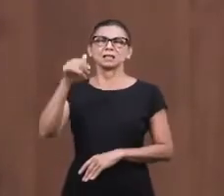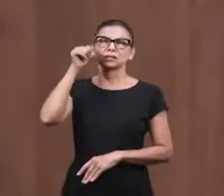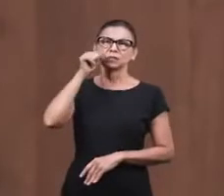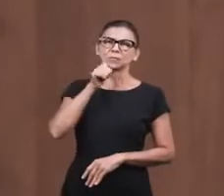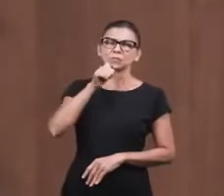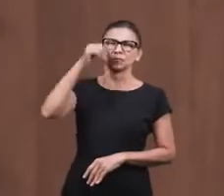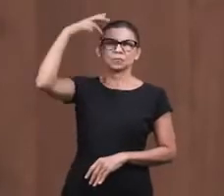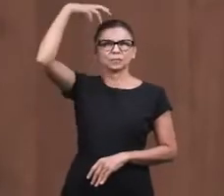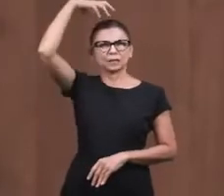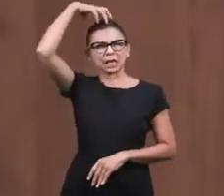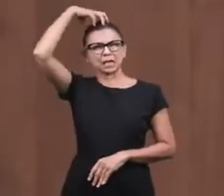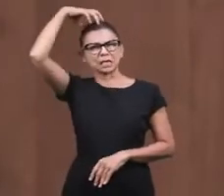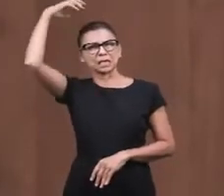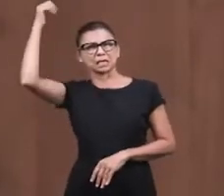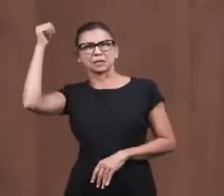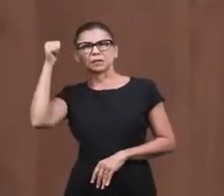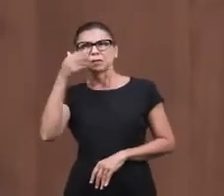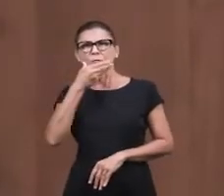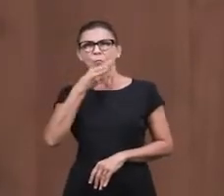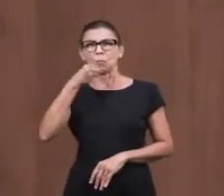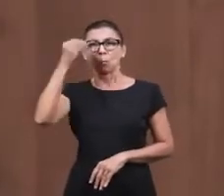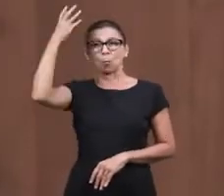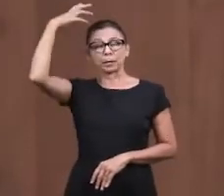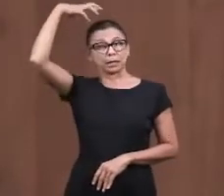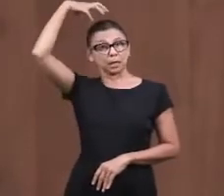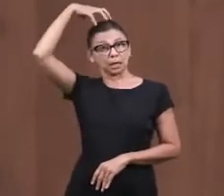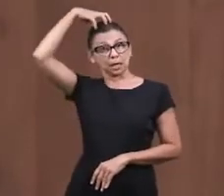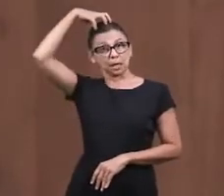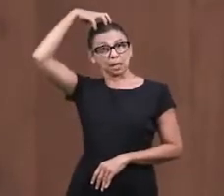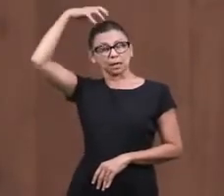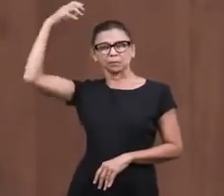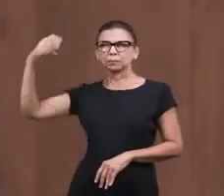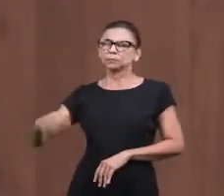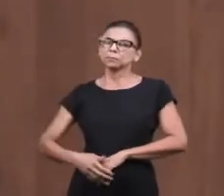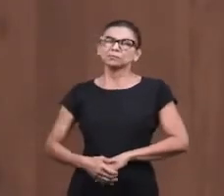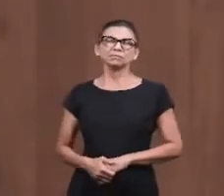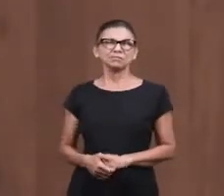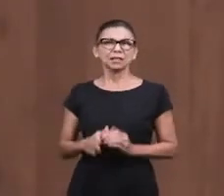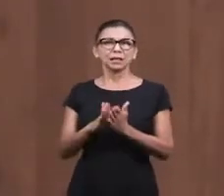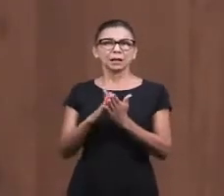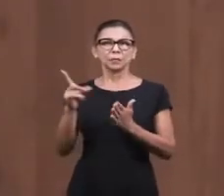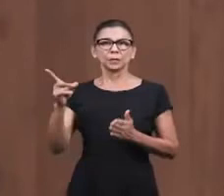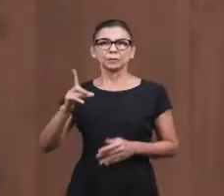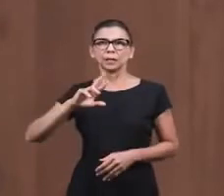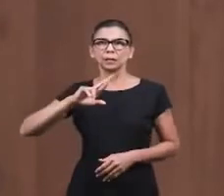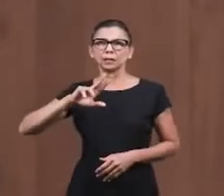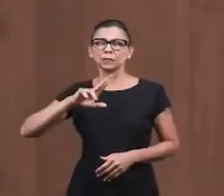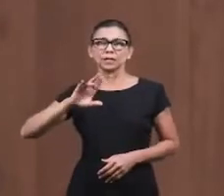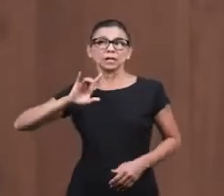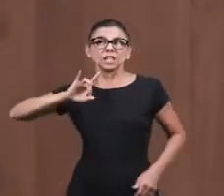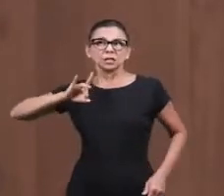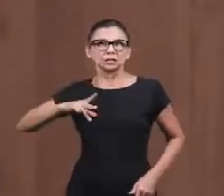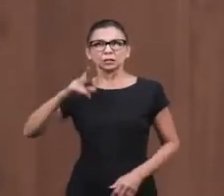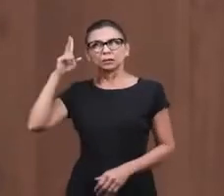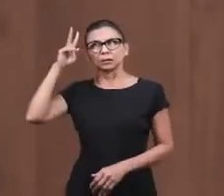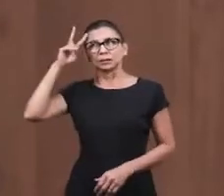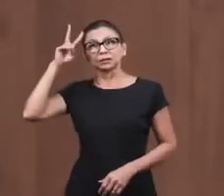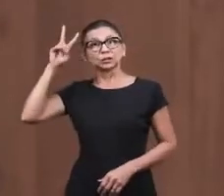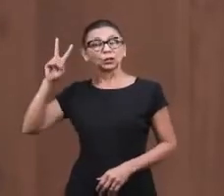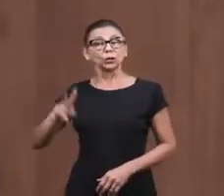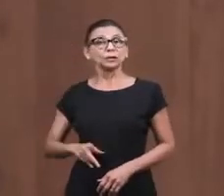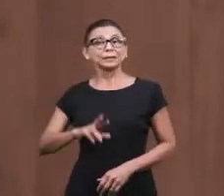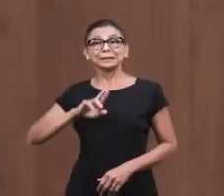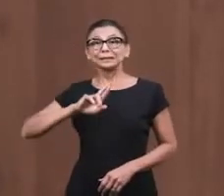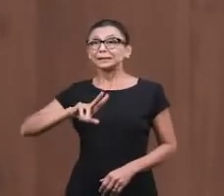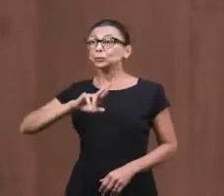stories of kings and queens. But the Word of the Lord, the Bible, is not just a book of stories, of